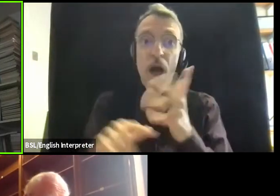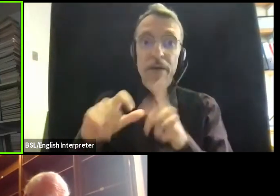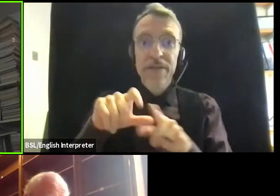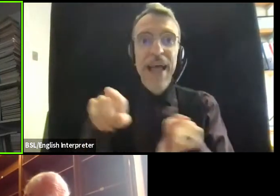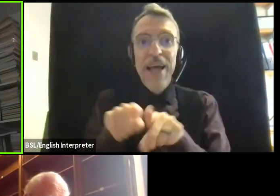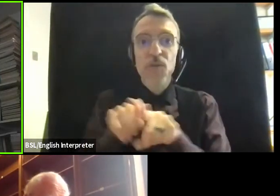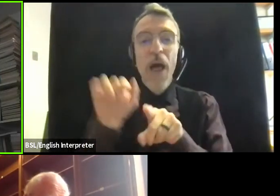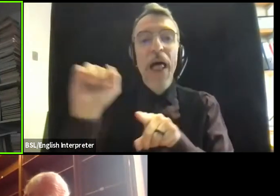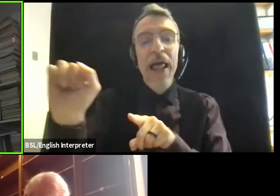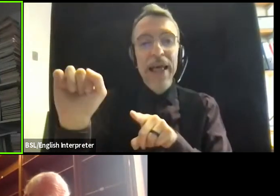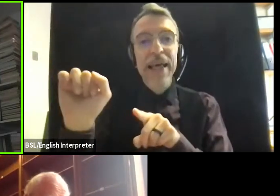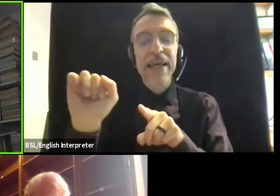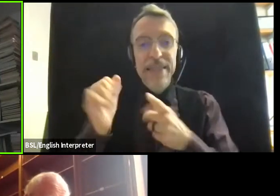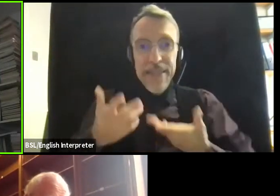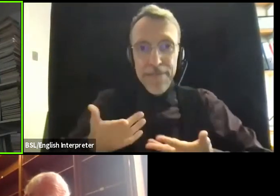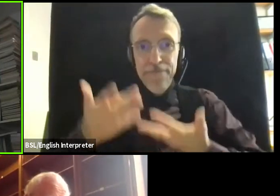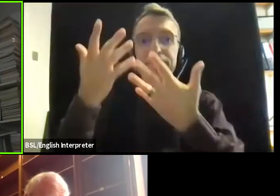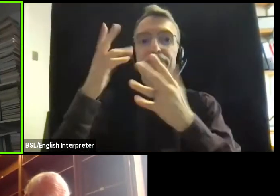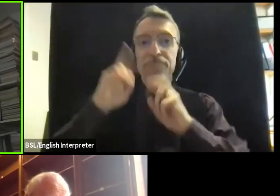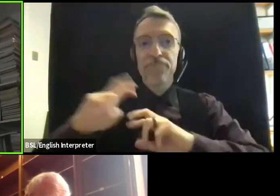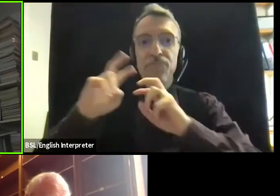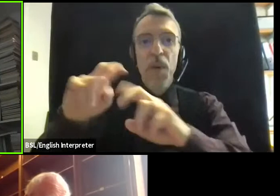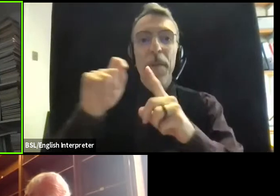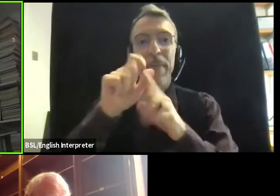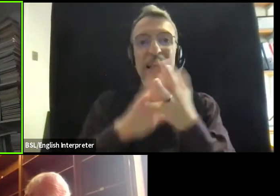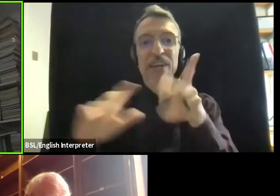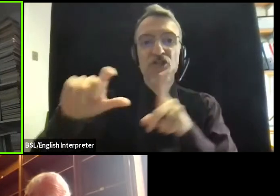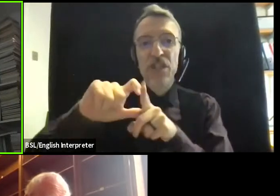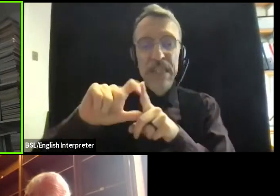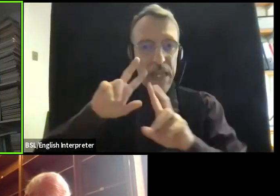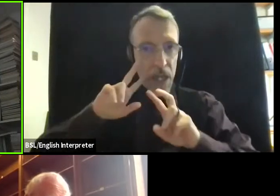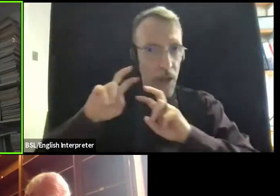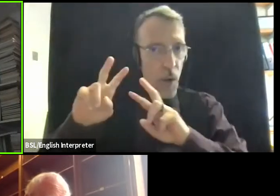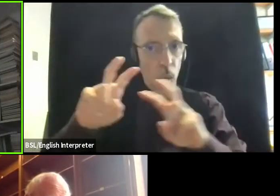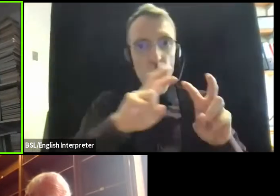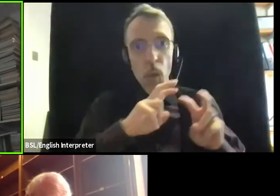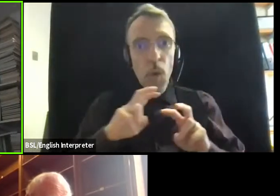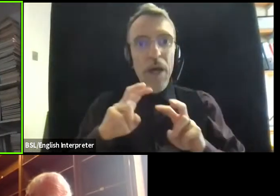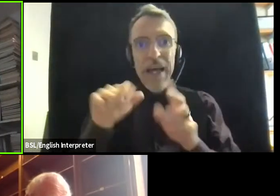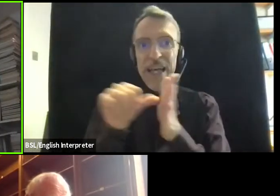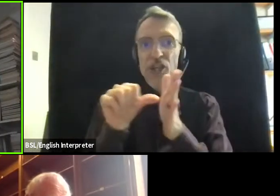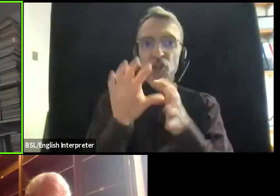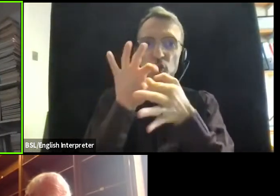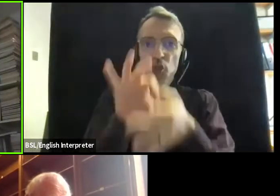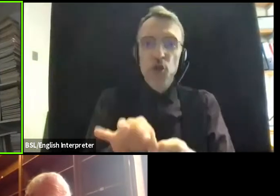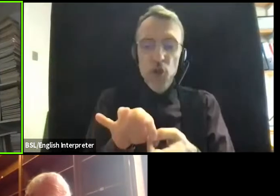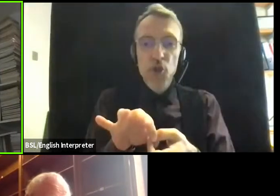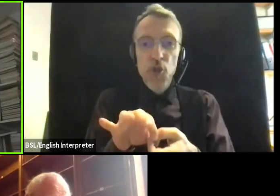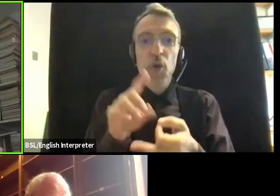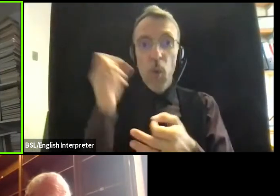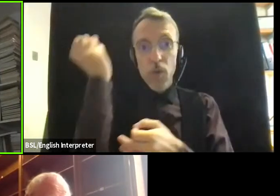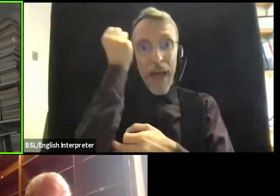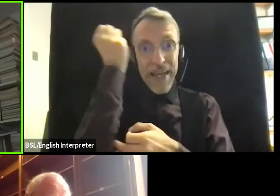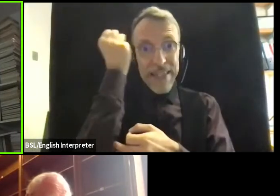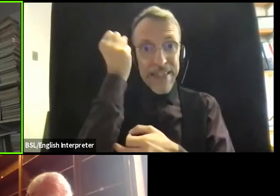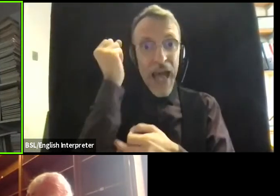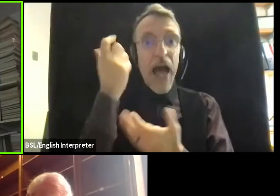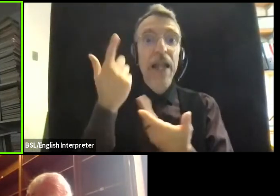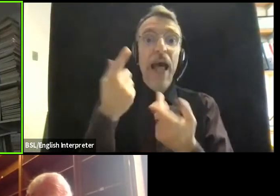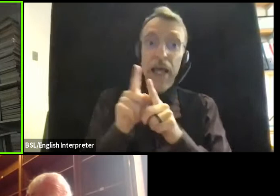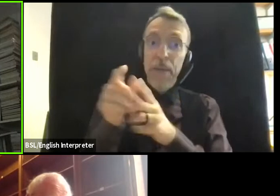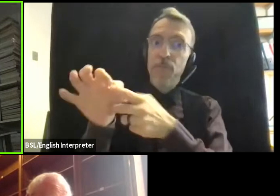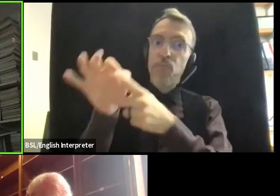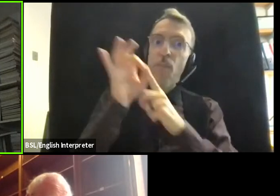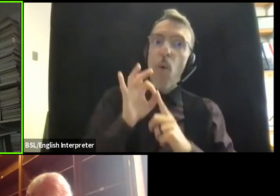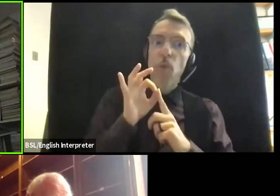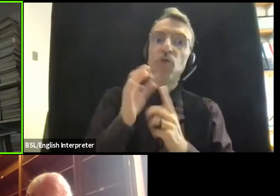his empirical work for his doctorate degree looking at issues of inclusivity in Uzbekistan, and proposed that